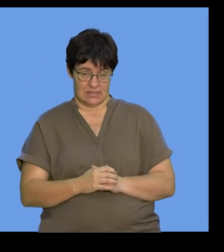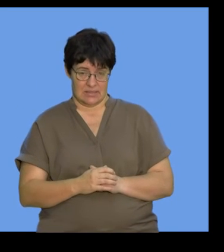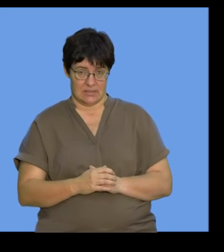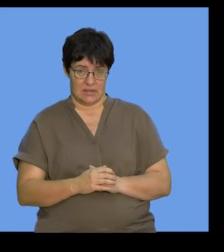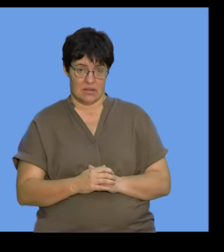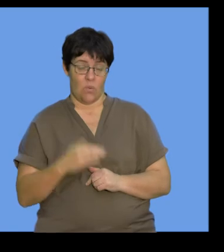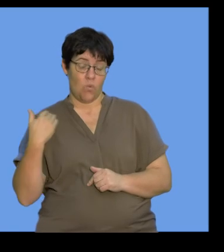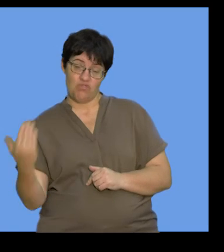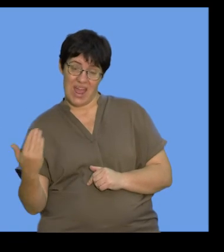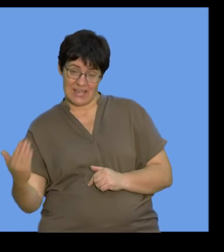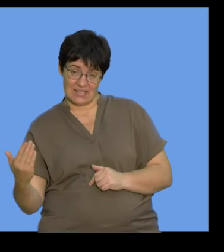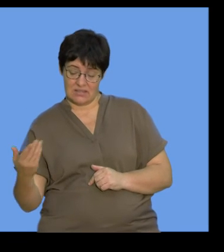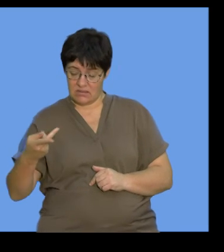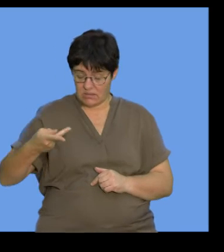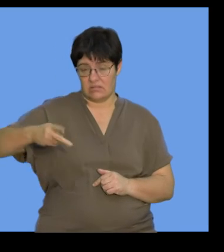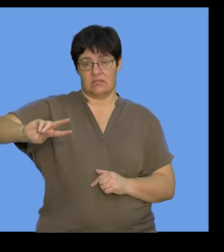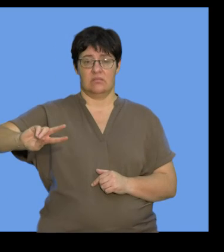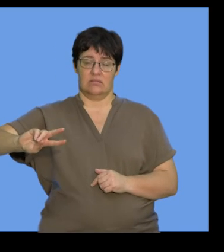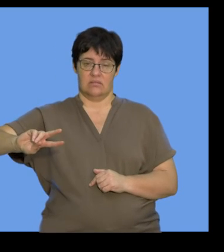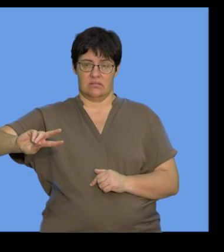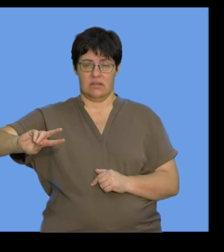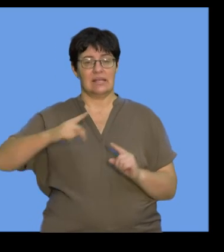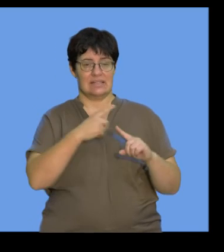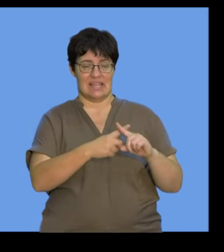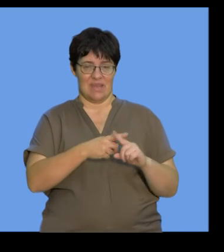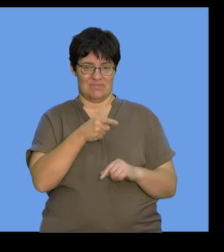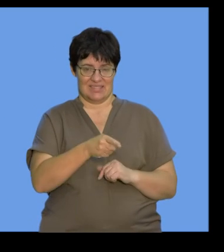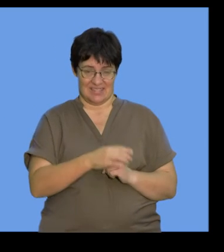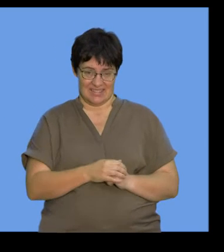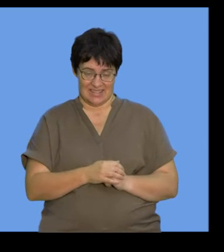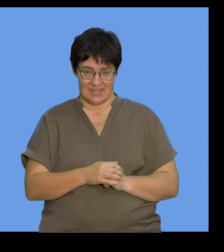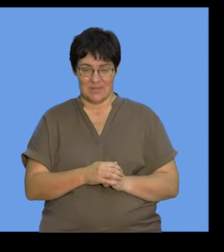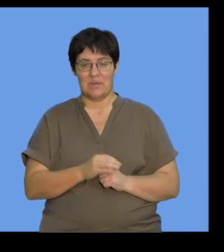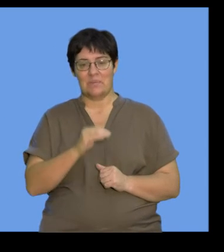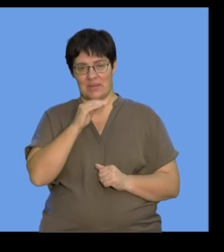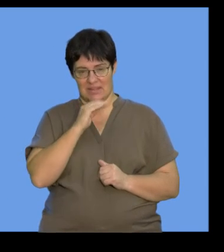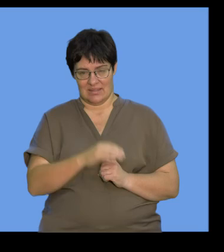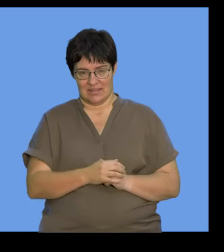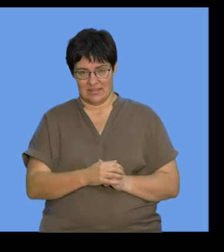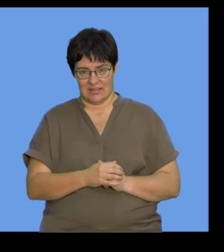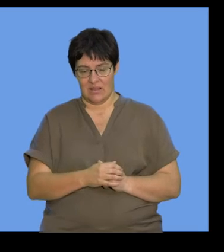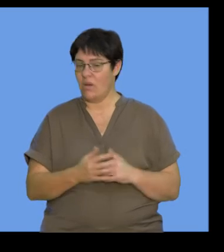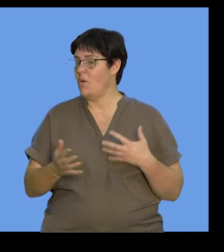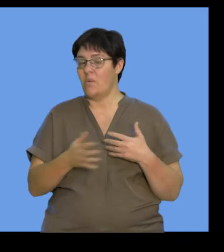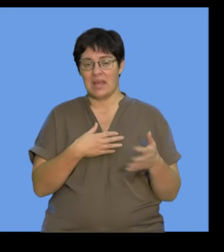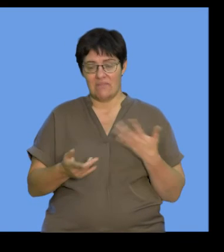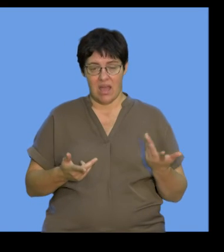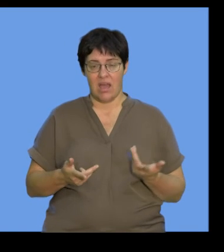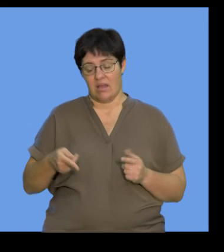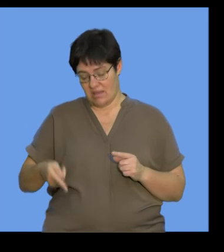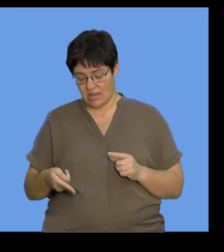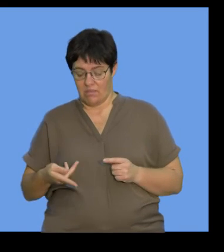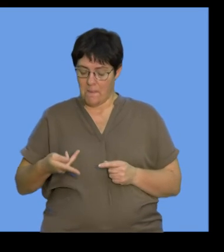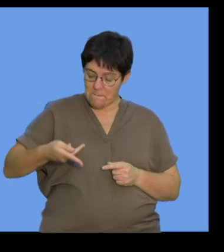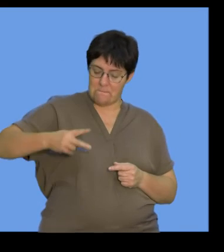So what's on the right-hand side of the division sign will then be tip and times. Whatever was a